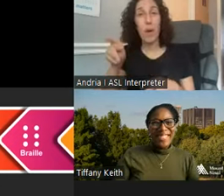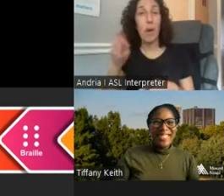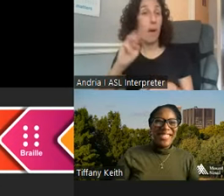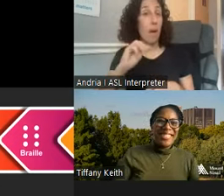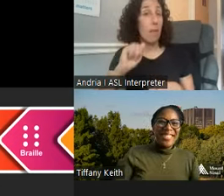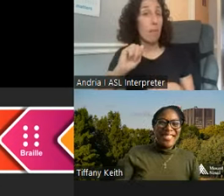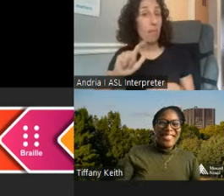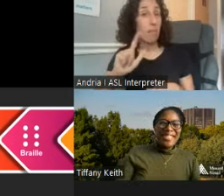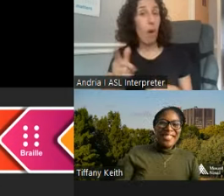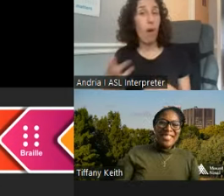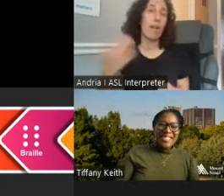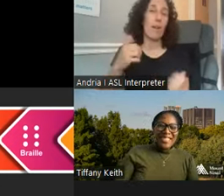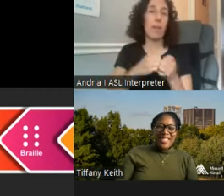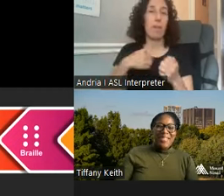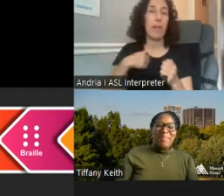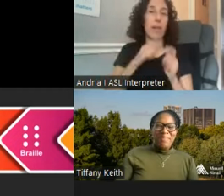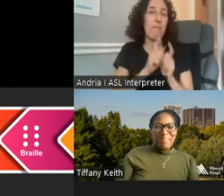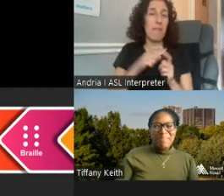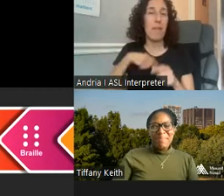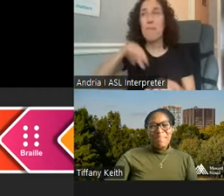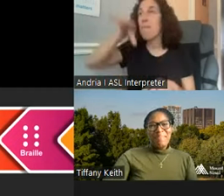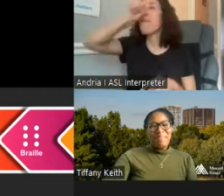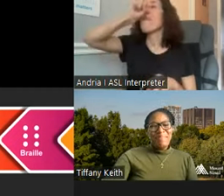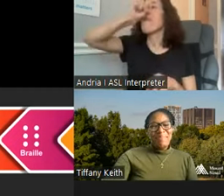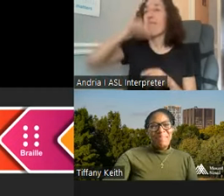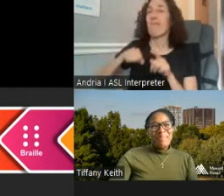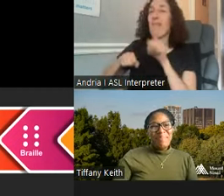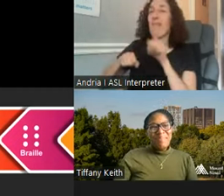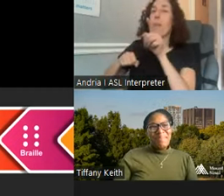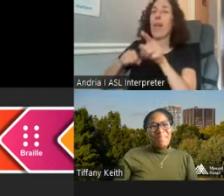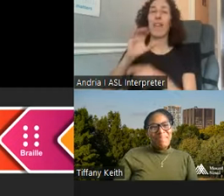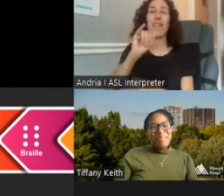But that's because I like Cinnabon. So,